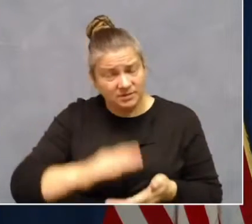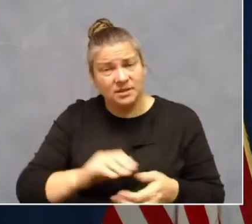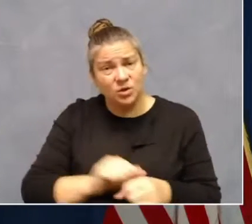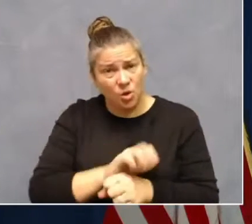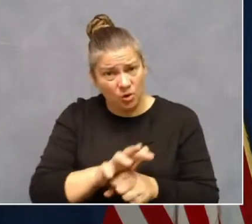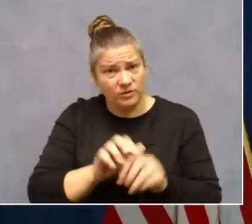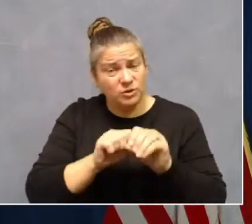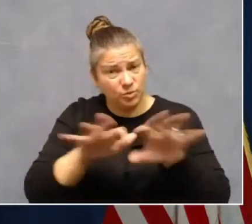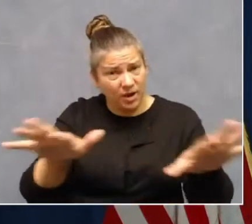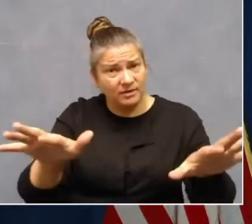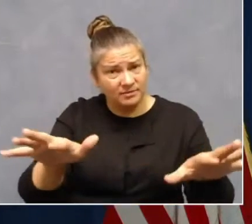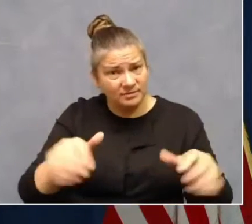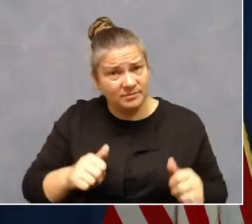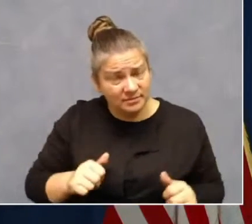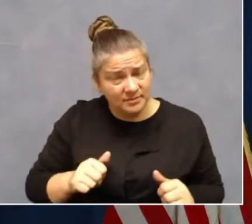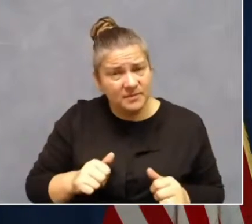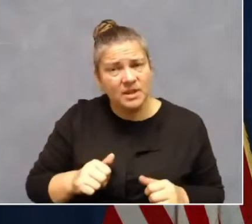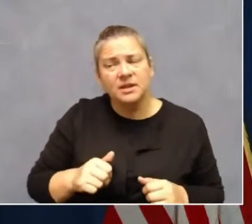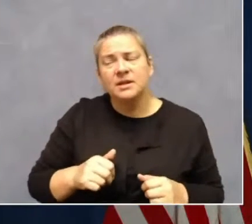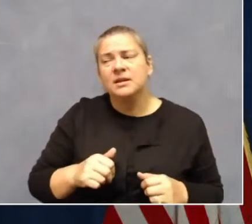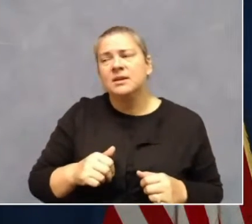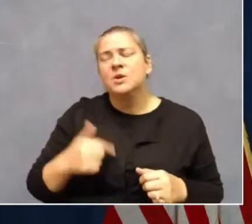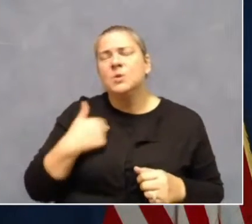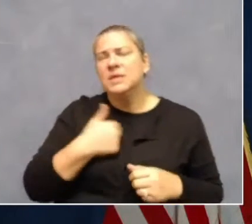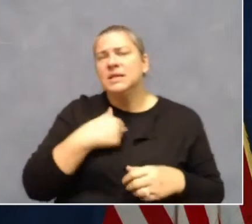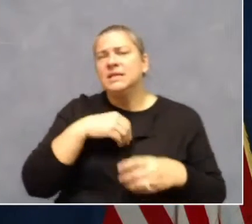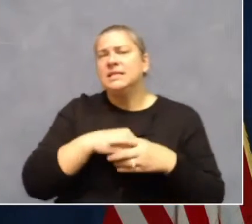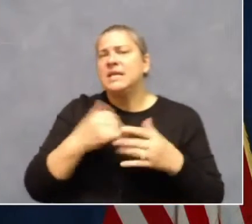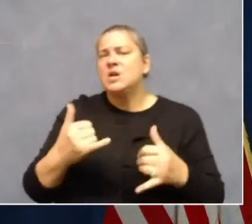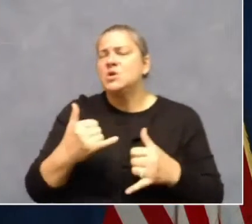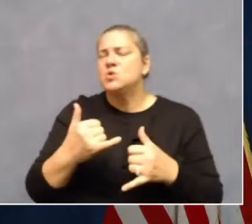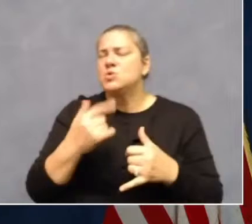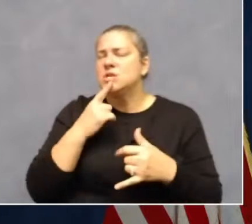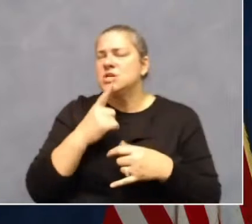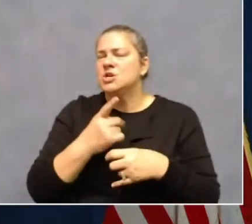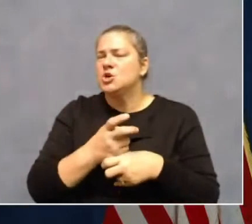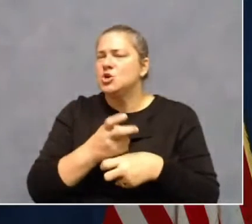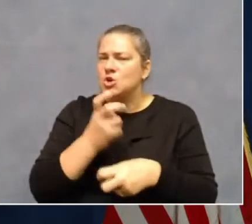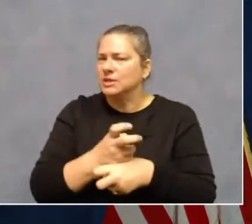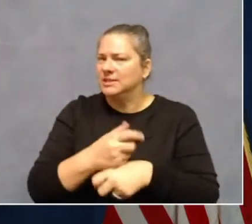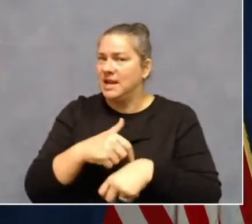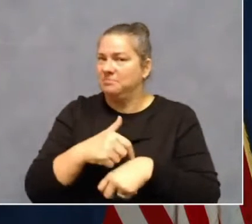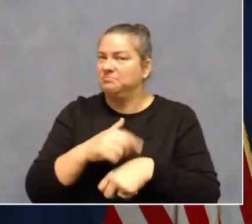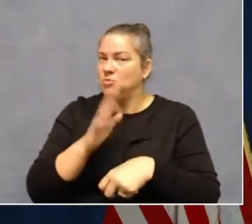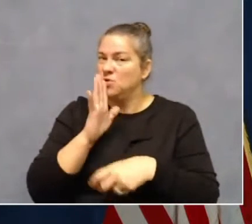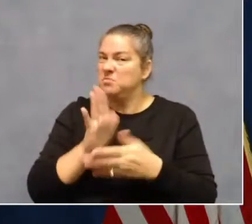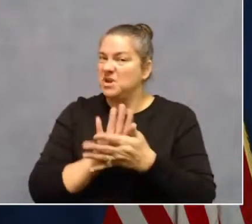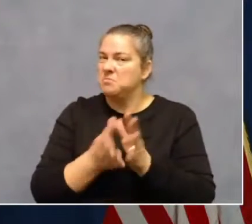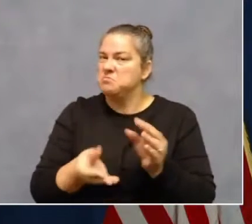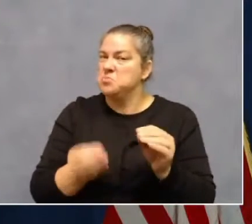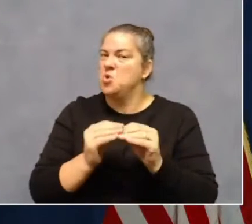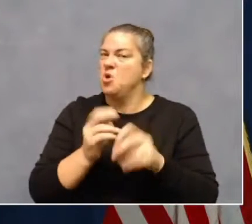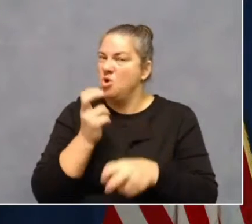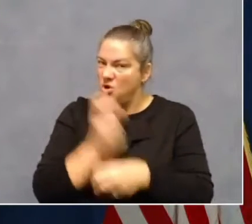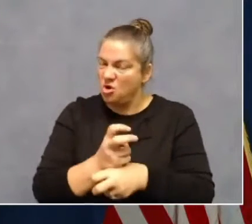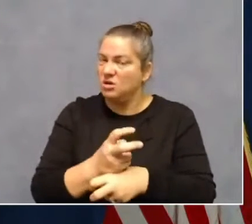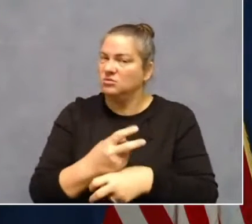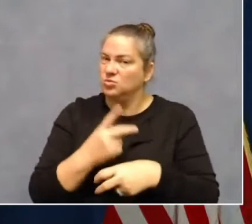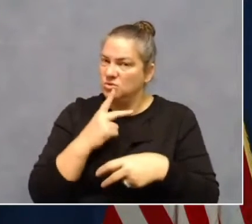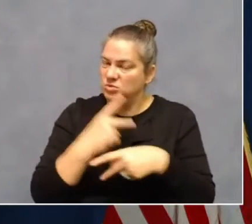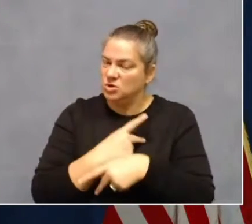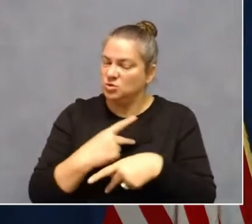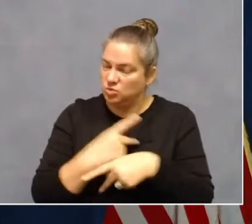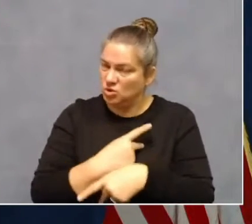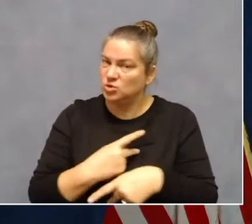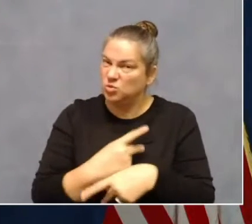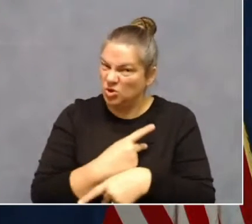a dark, difficult time that's about to get darker. But, you know, they say the night's always